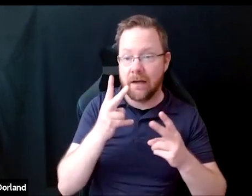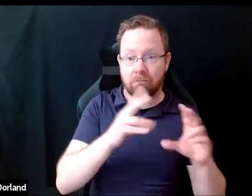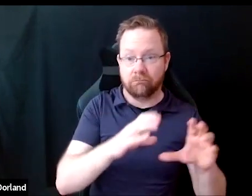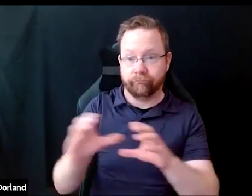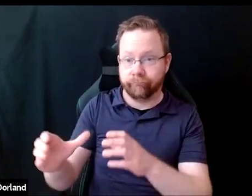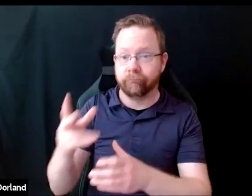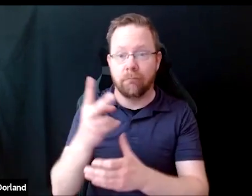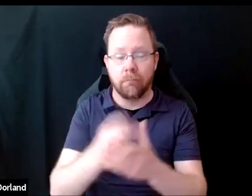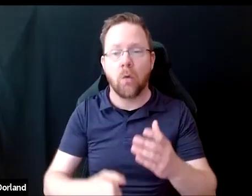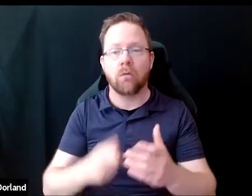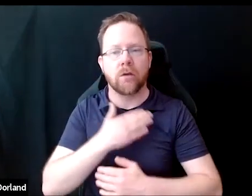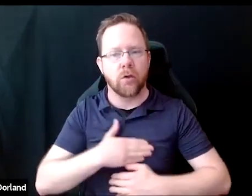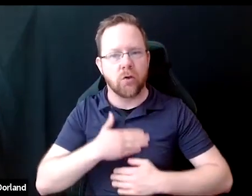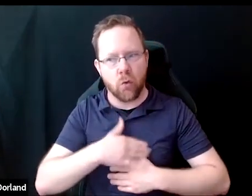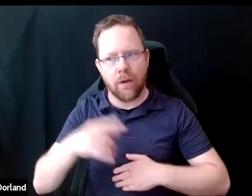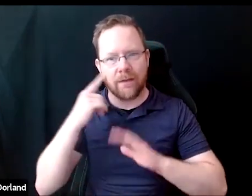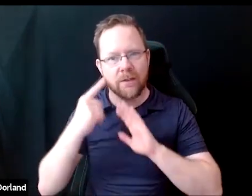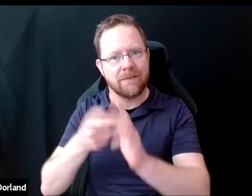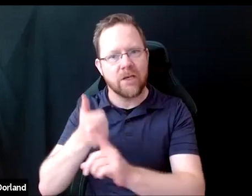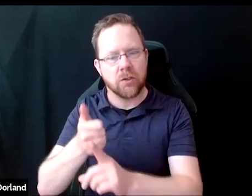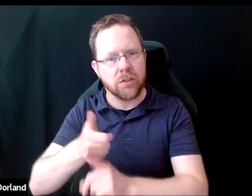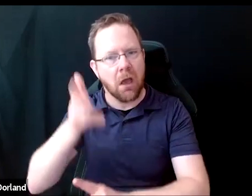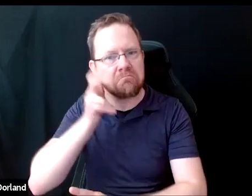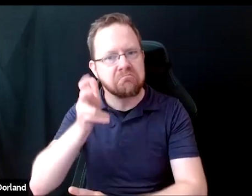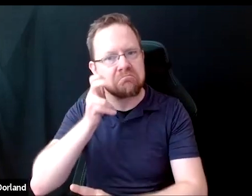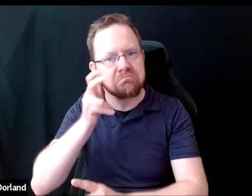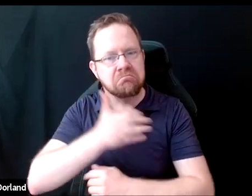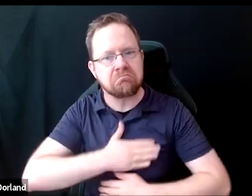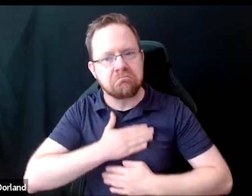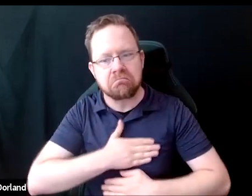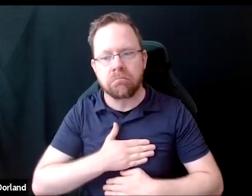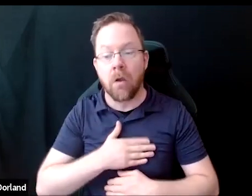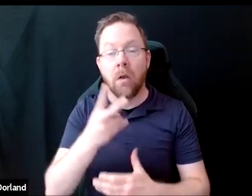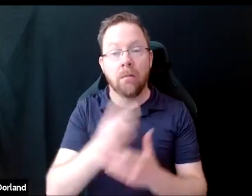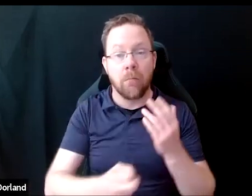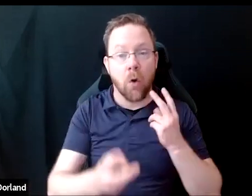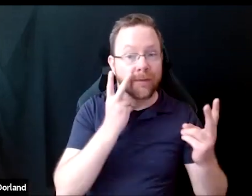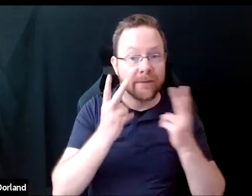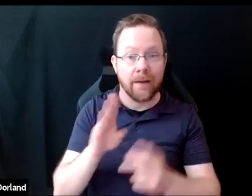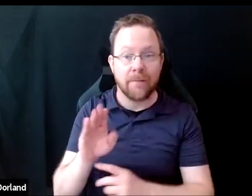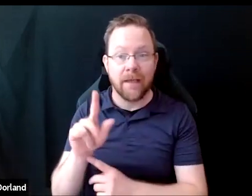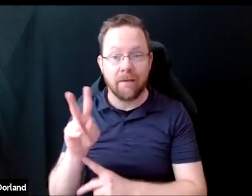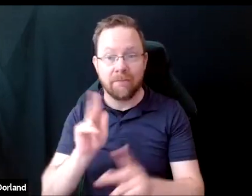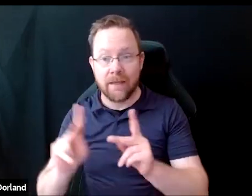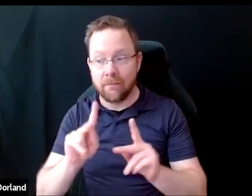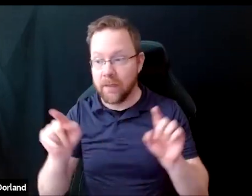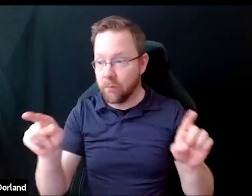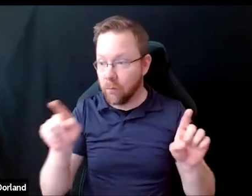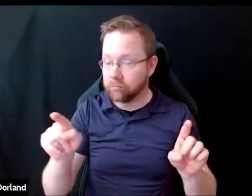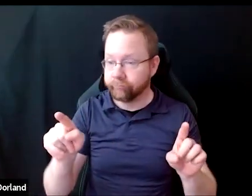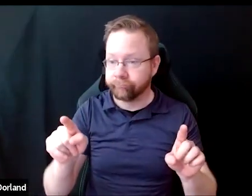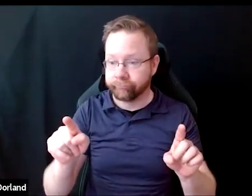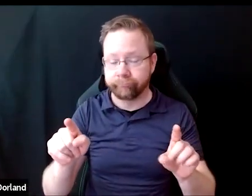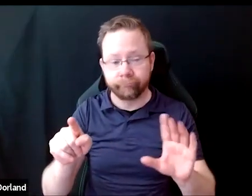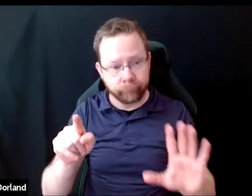that they enjoyed the sonification. We also found that both sighted and blind low vision people reported feeling like